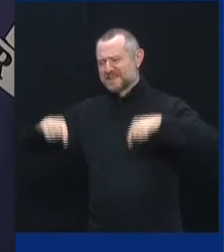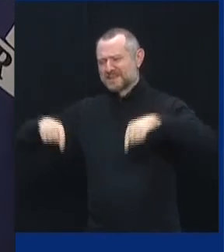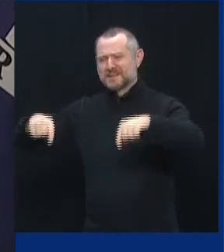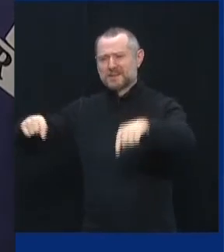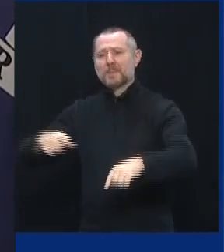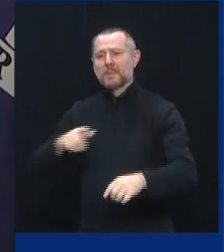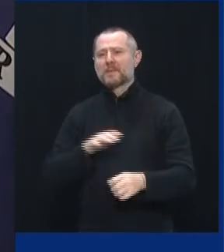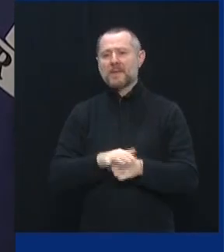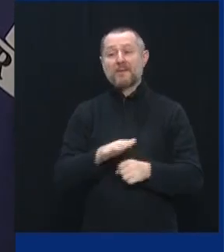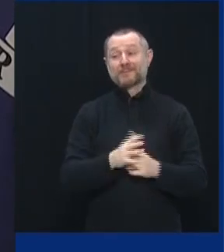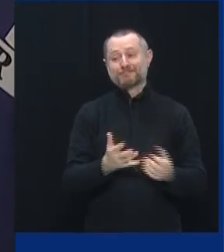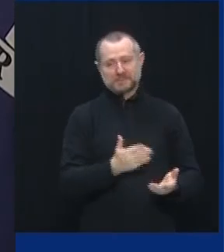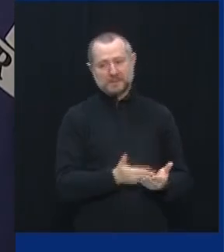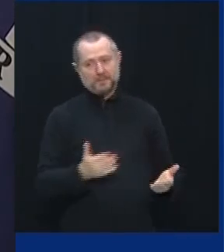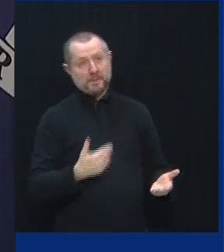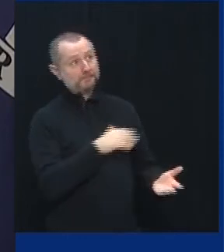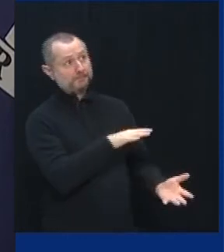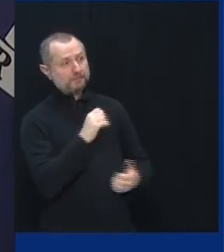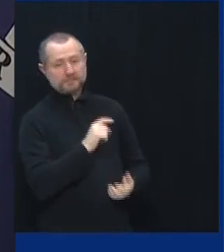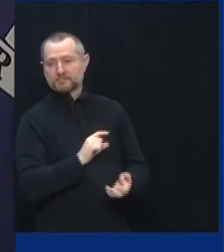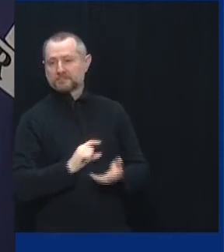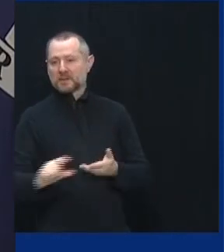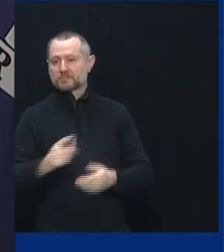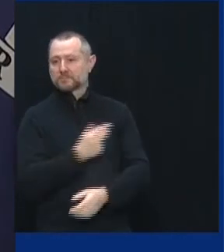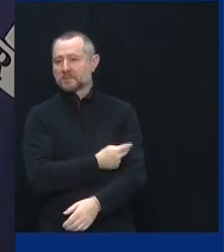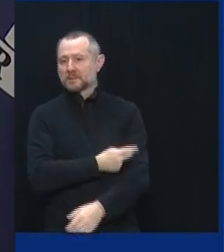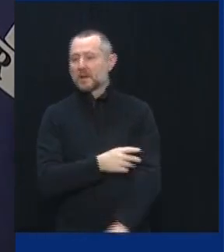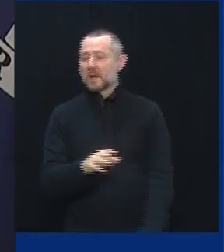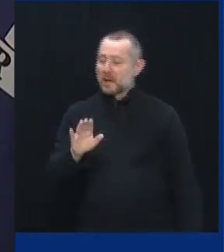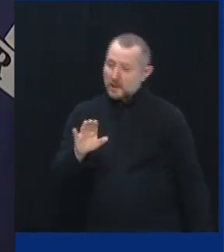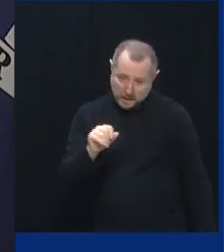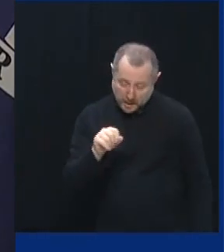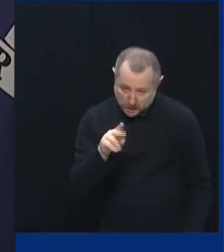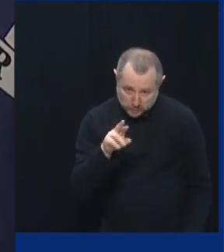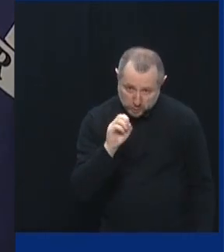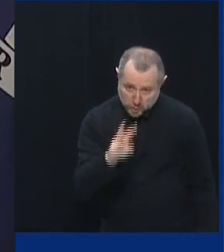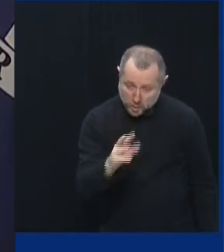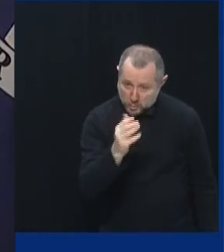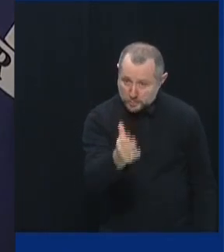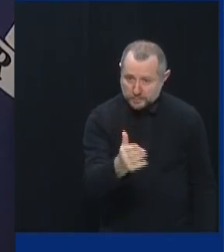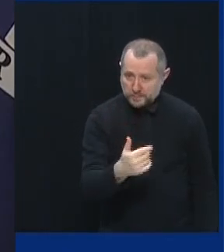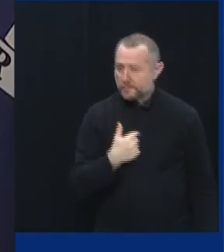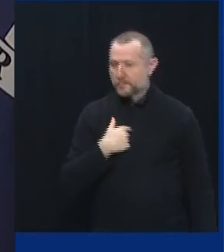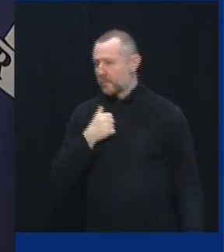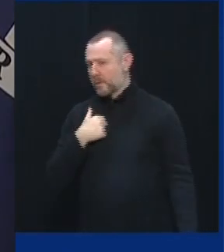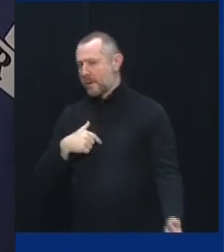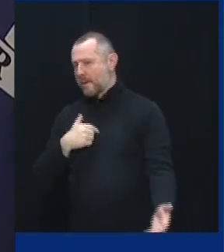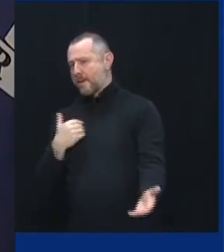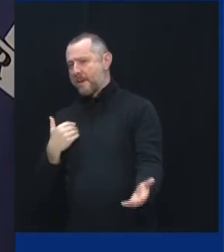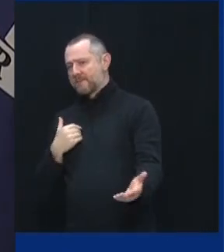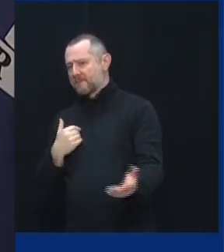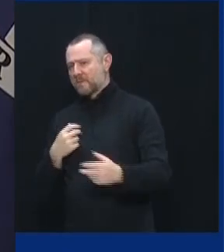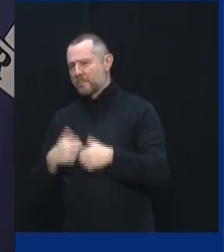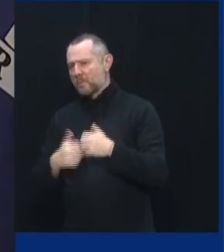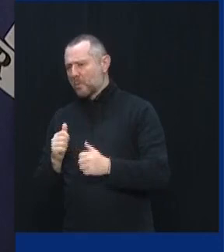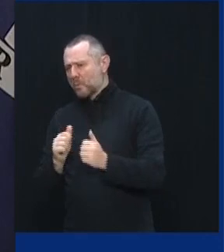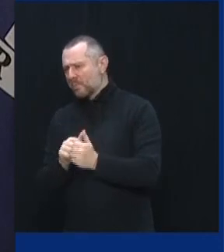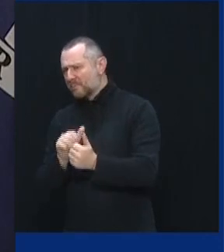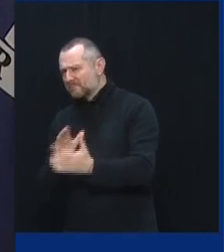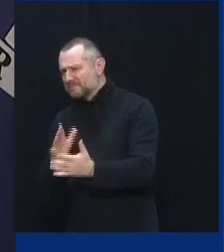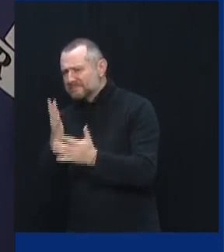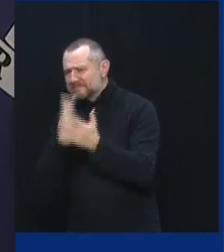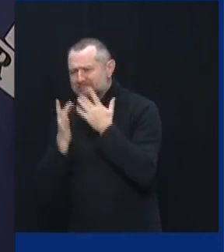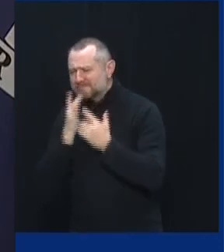distribution problems, Andrew. We have supply issues.